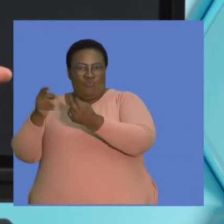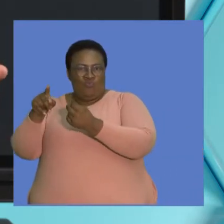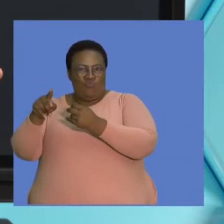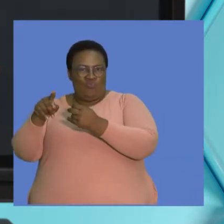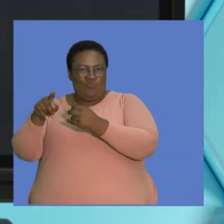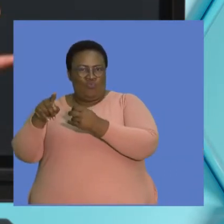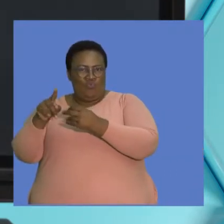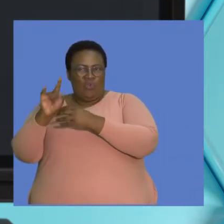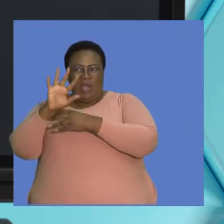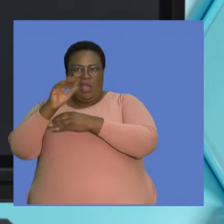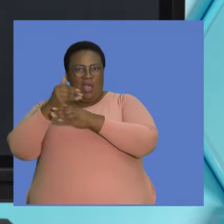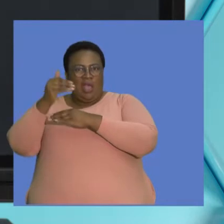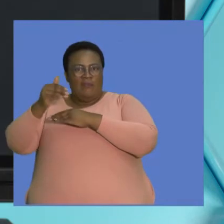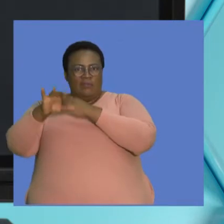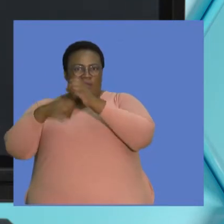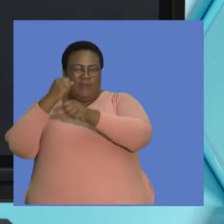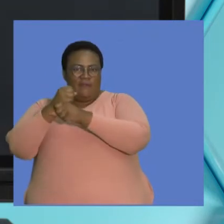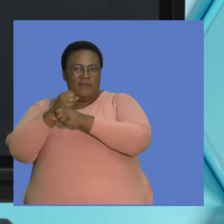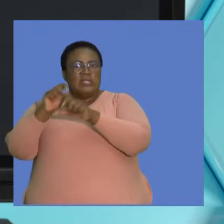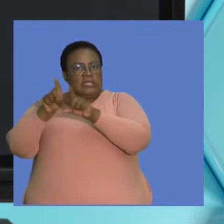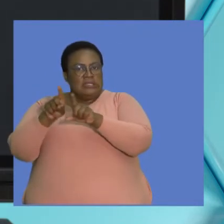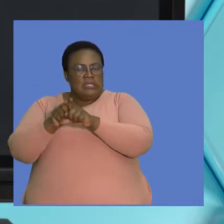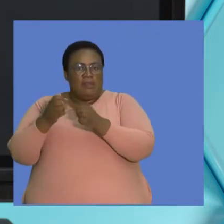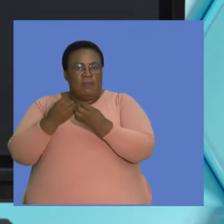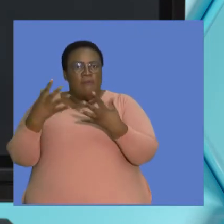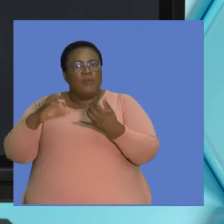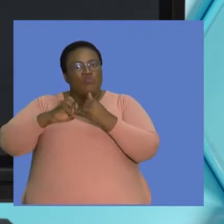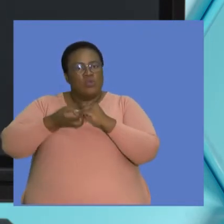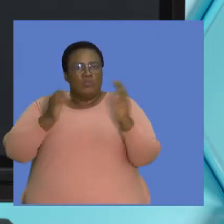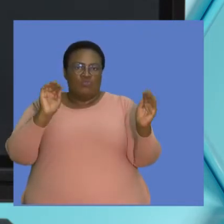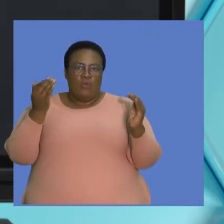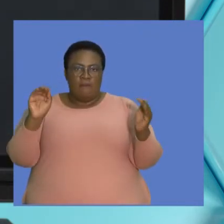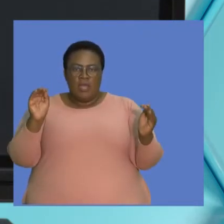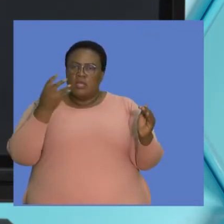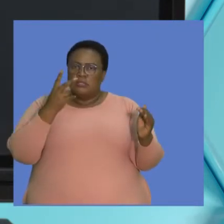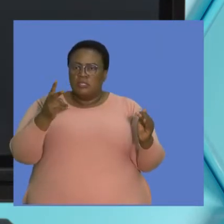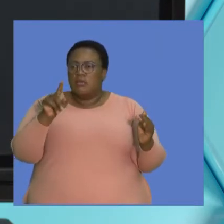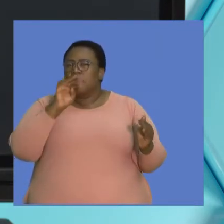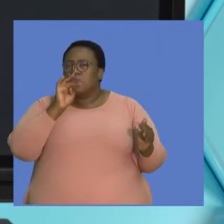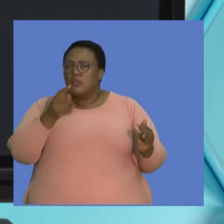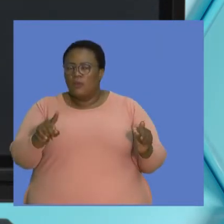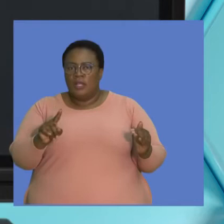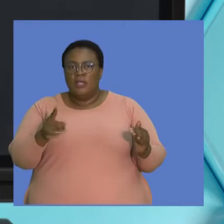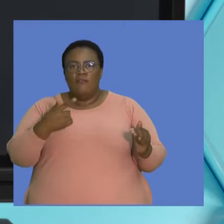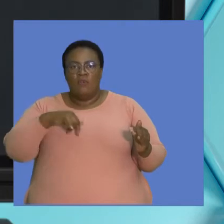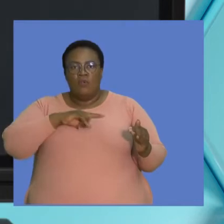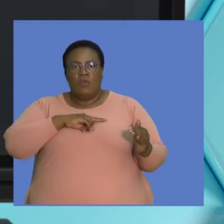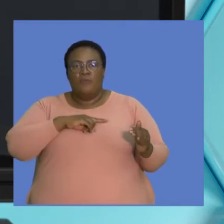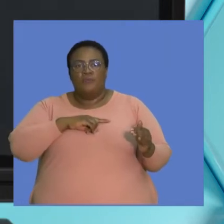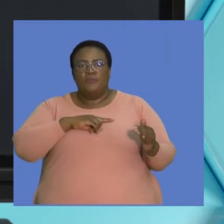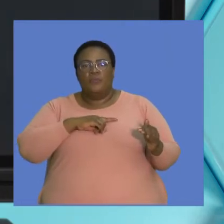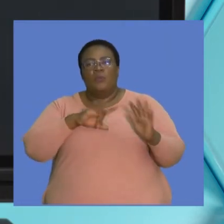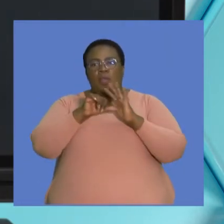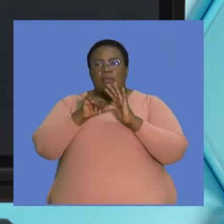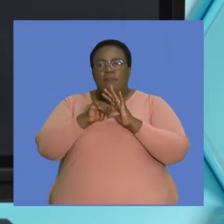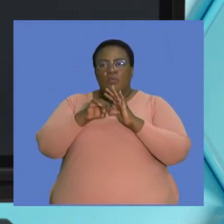after 5 years at the same rate. That's what we are going to try and compare and actually look at what exactly does it mean